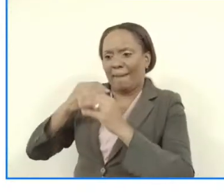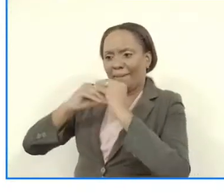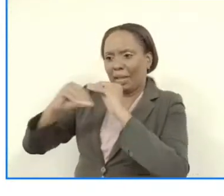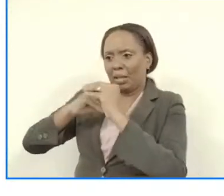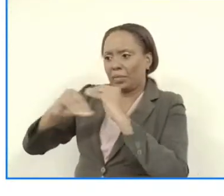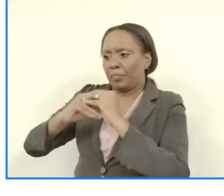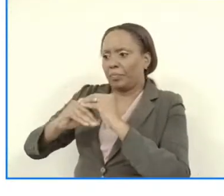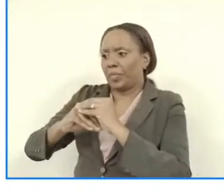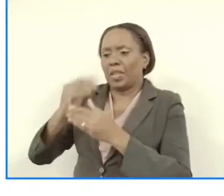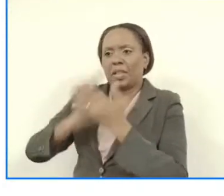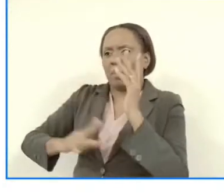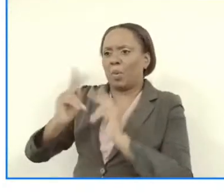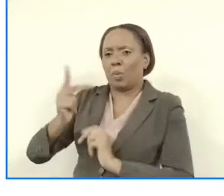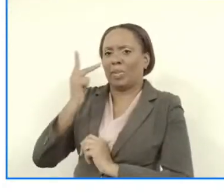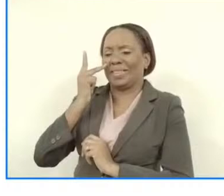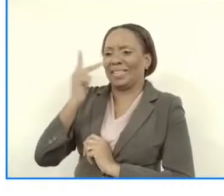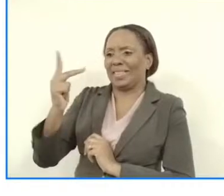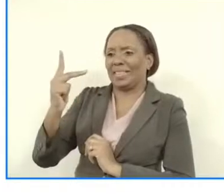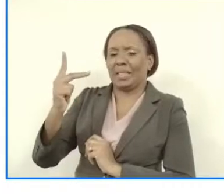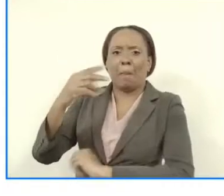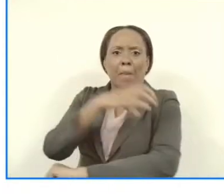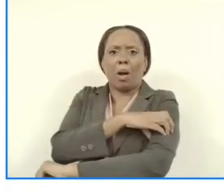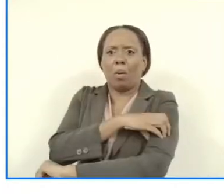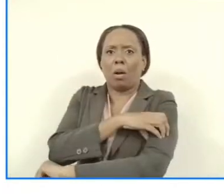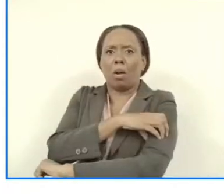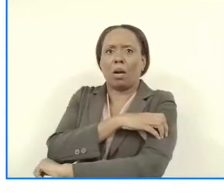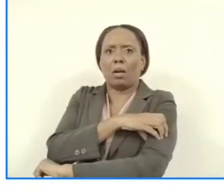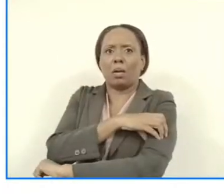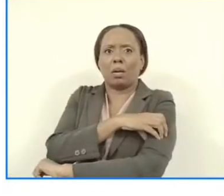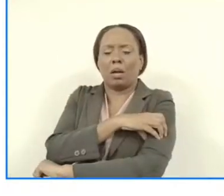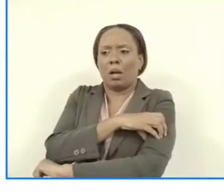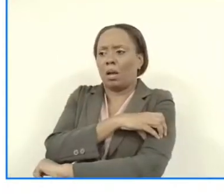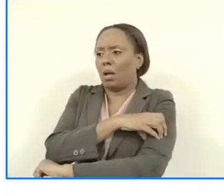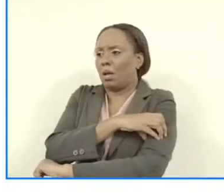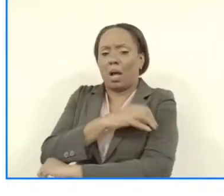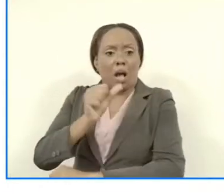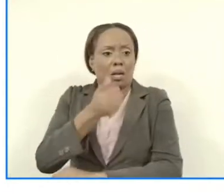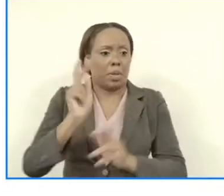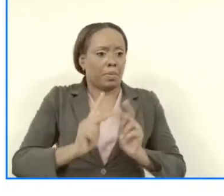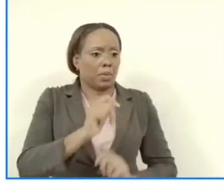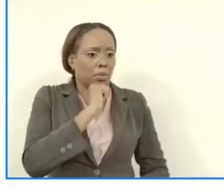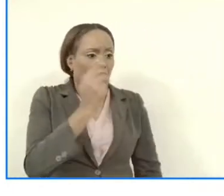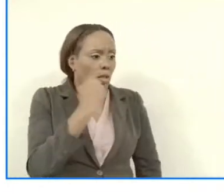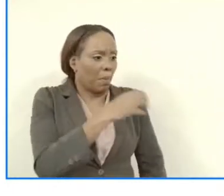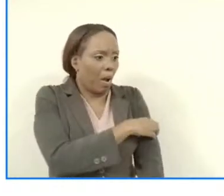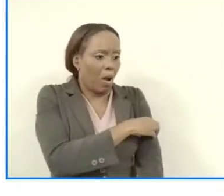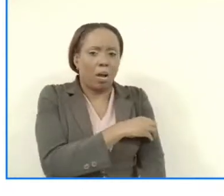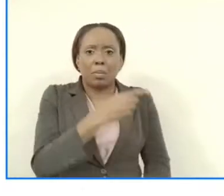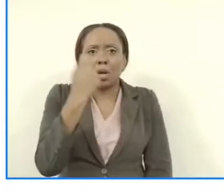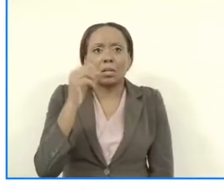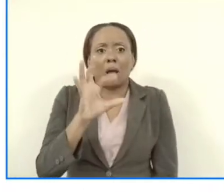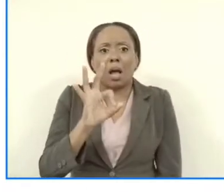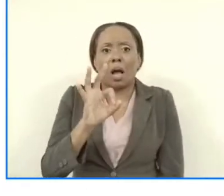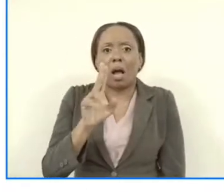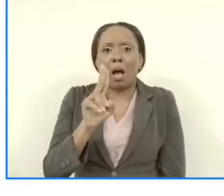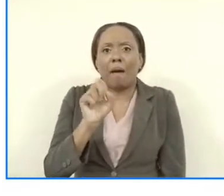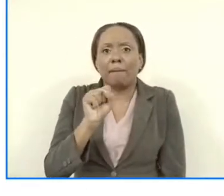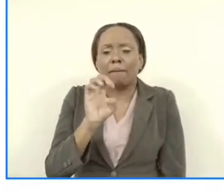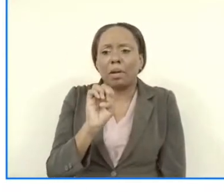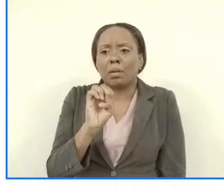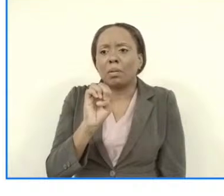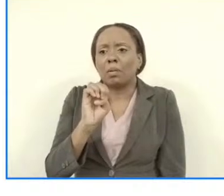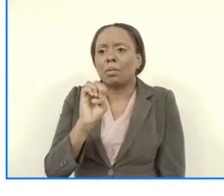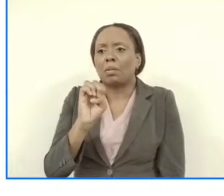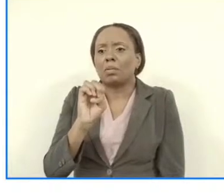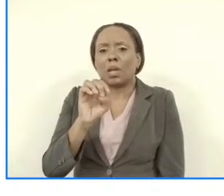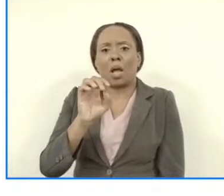route will see power because they didn't have a pre-existing fault, and others may not see it because there's a fuse or a number of fuses that have